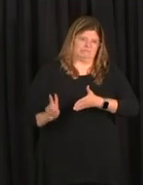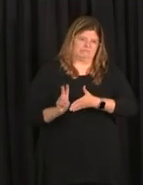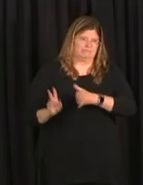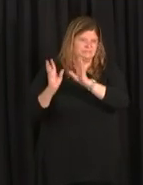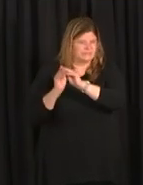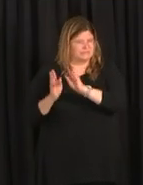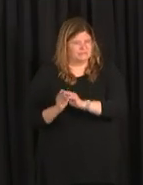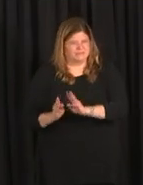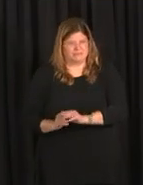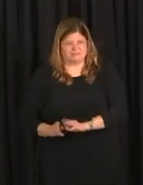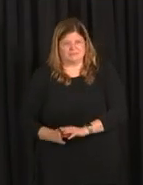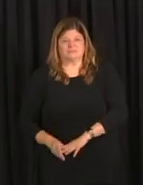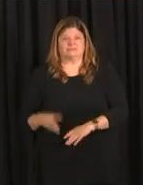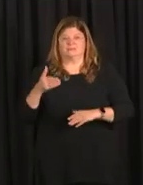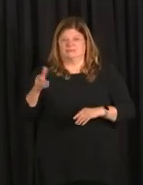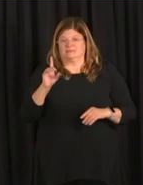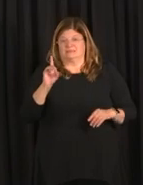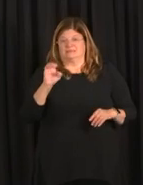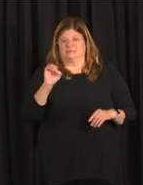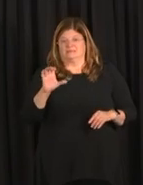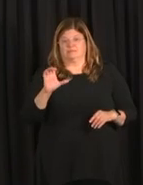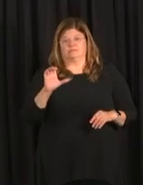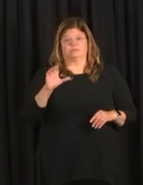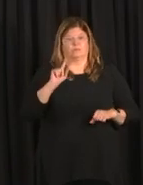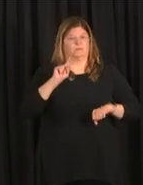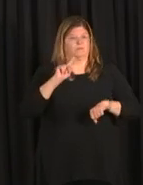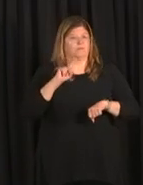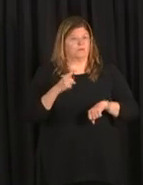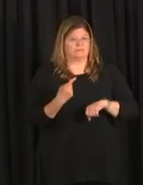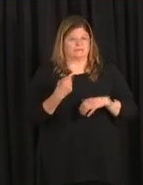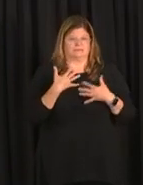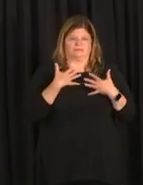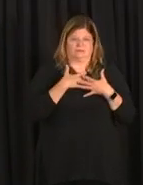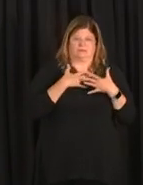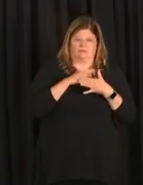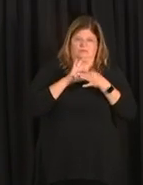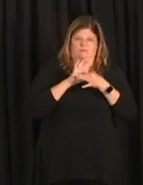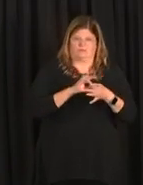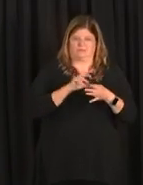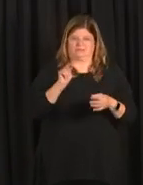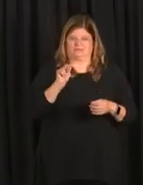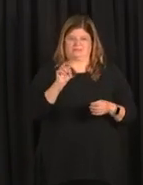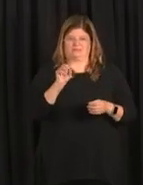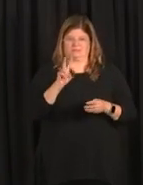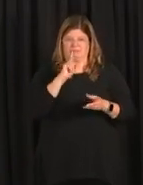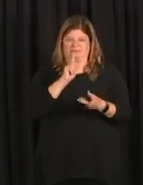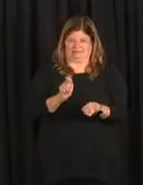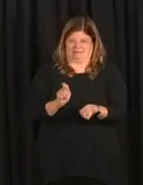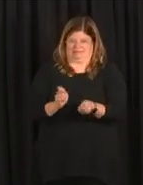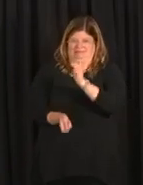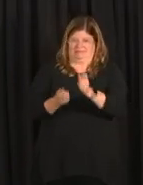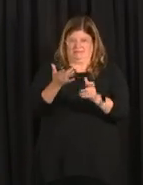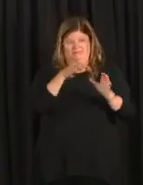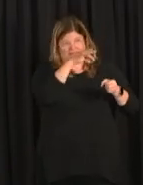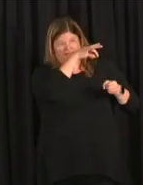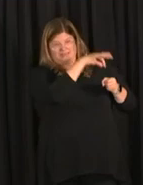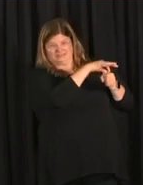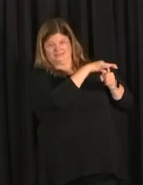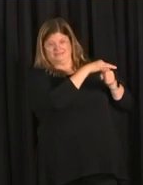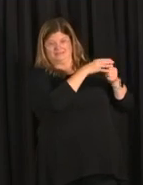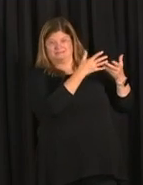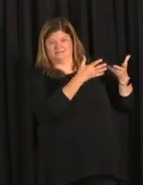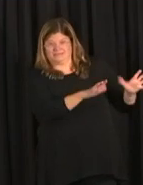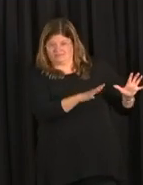And December as well. The only hesitation with regard to November is our schedule is adjusted because of the election